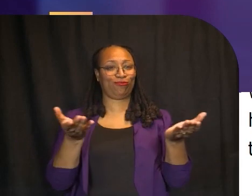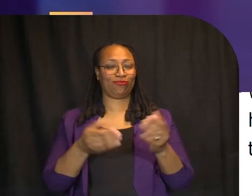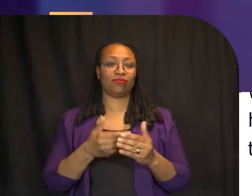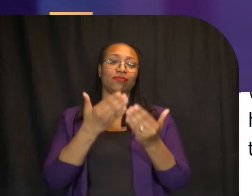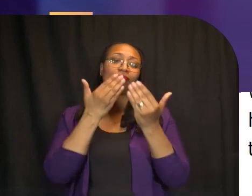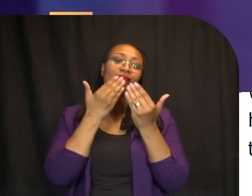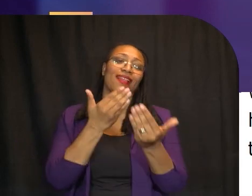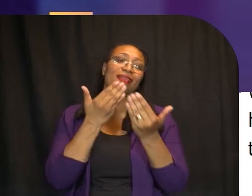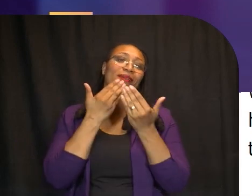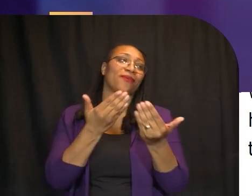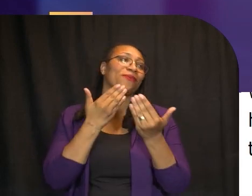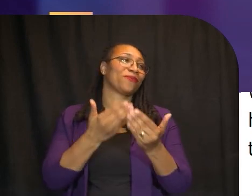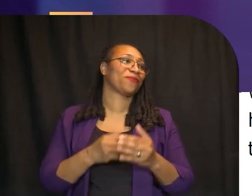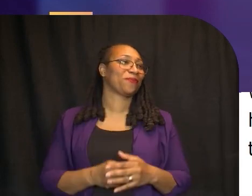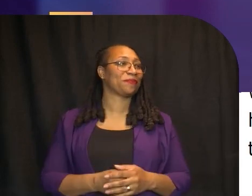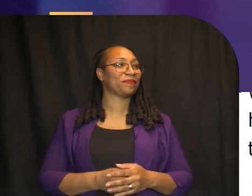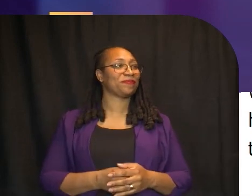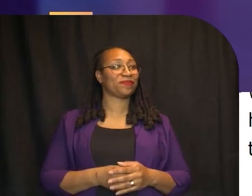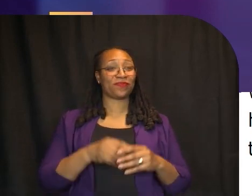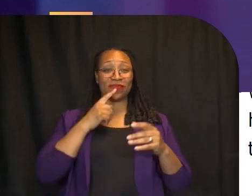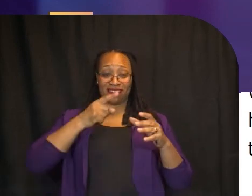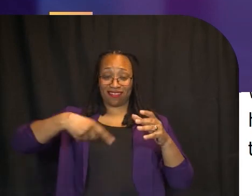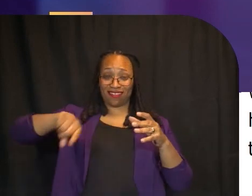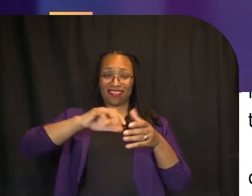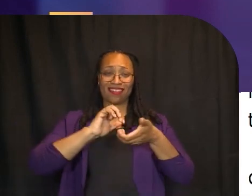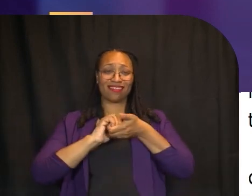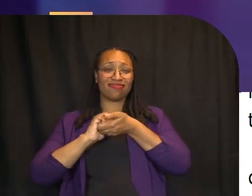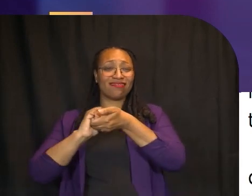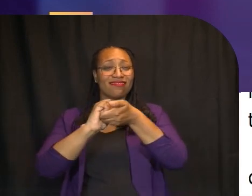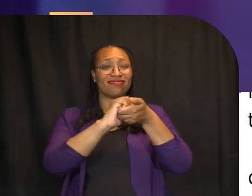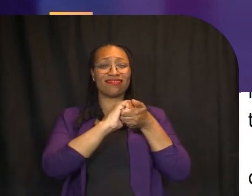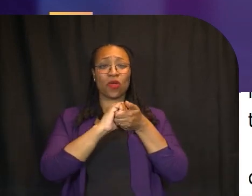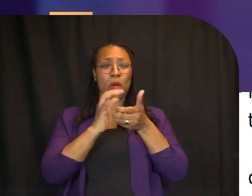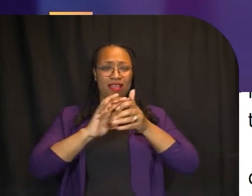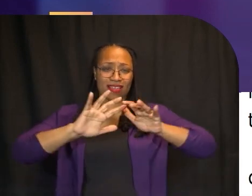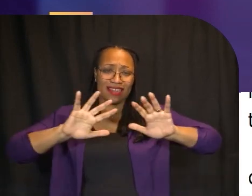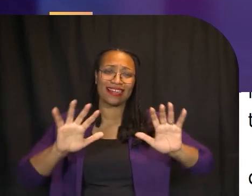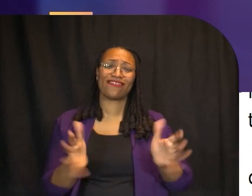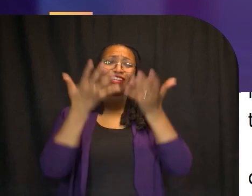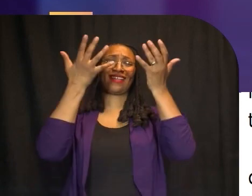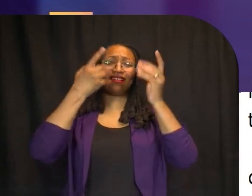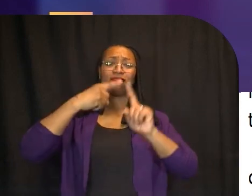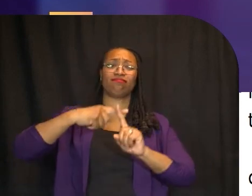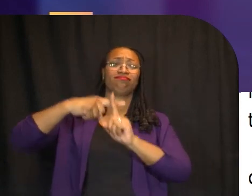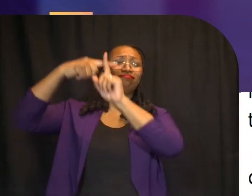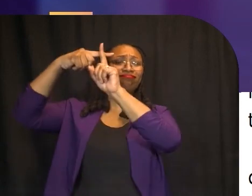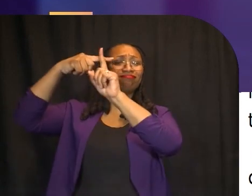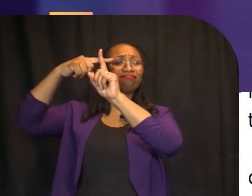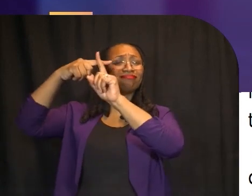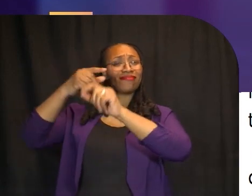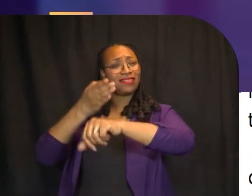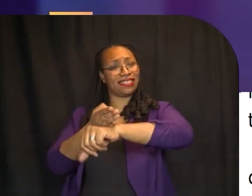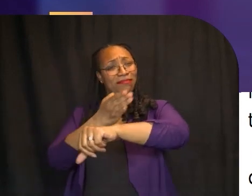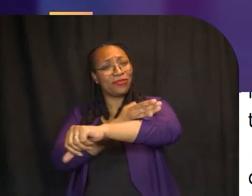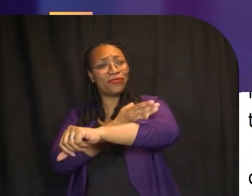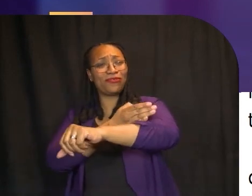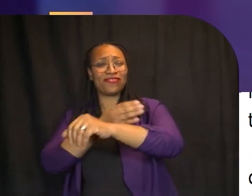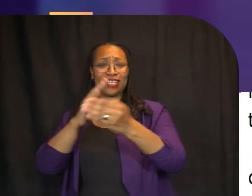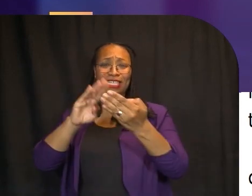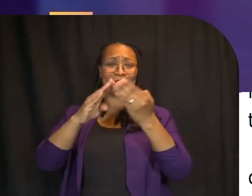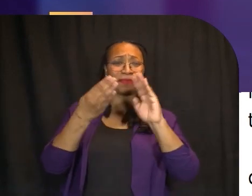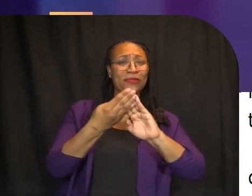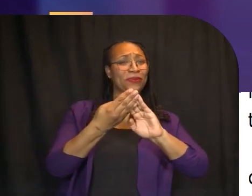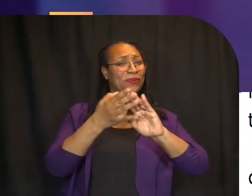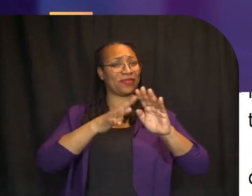a passion for progress across our community and ensure that all Americans with disabilities are not only included in the